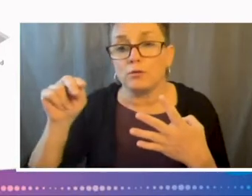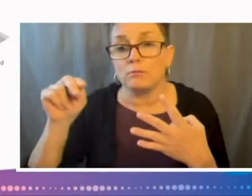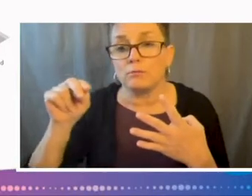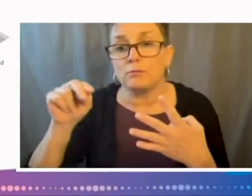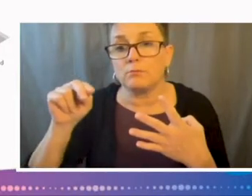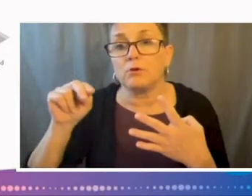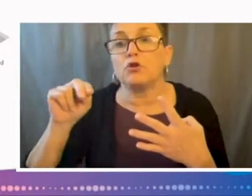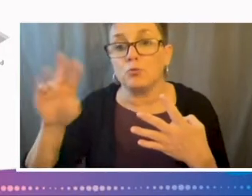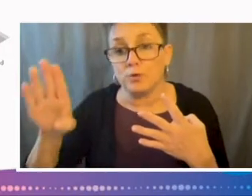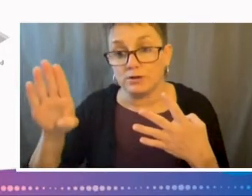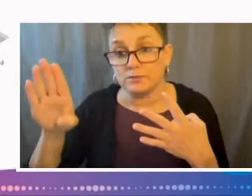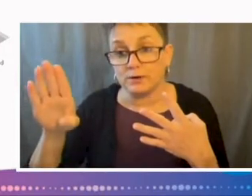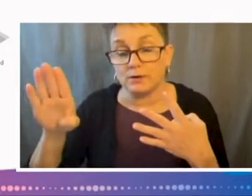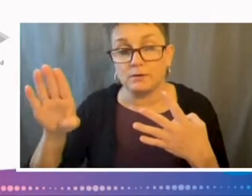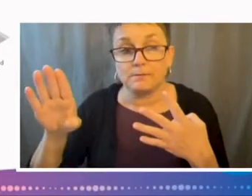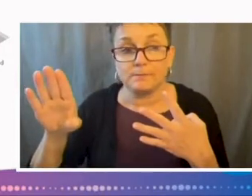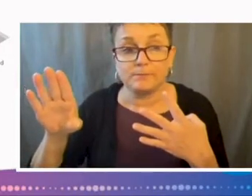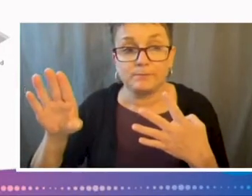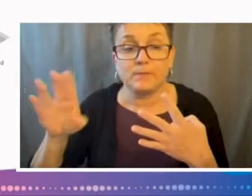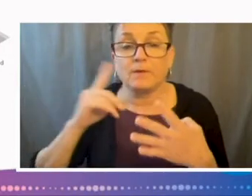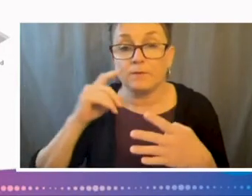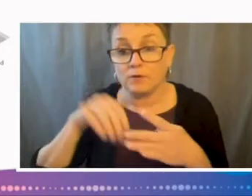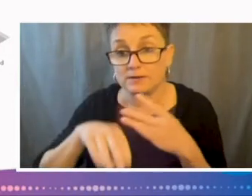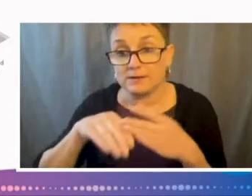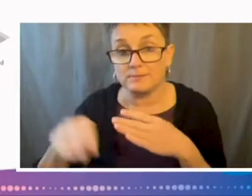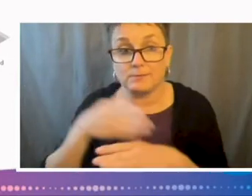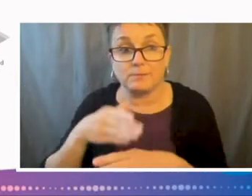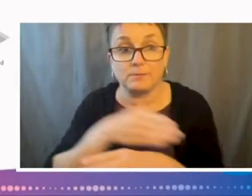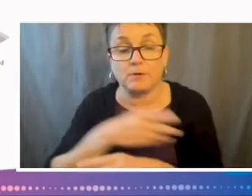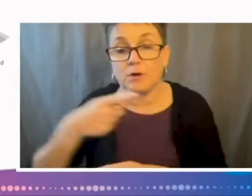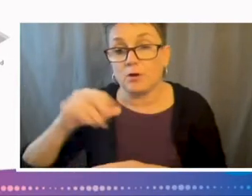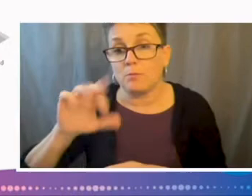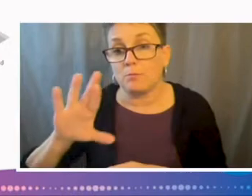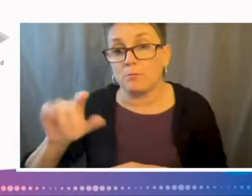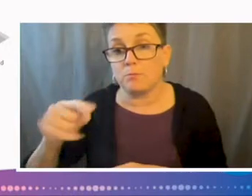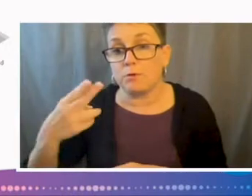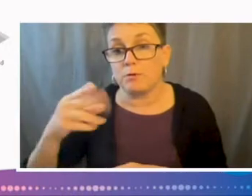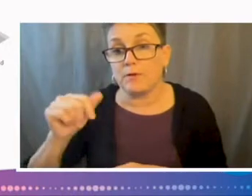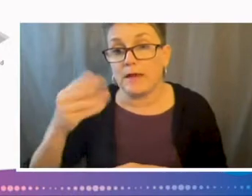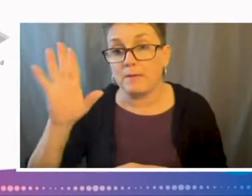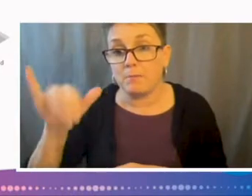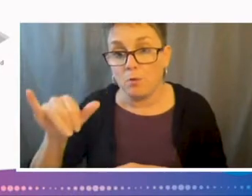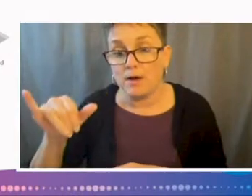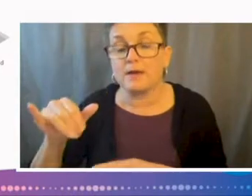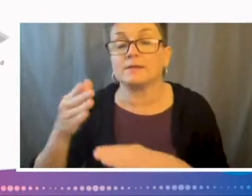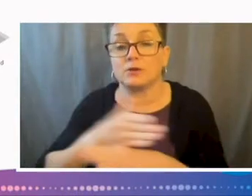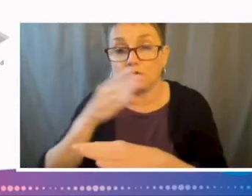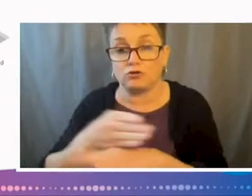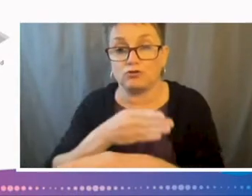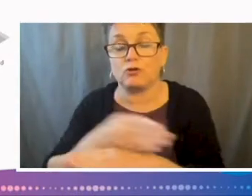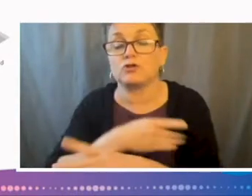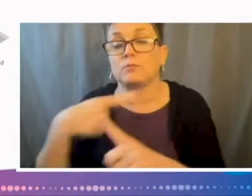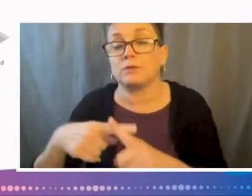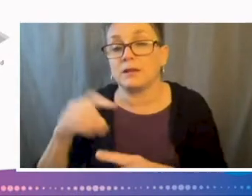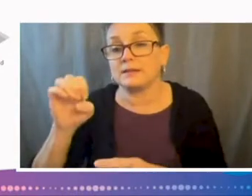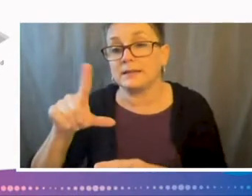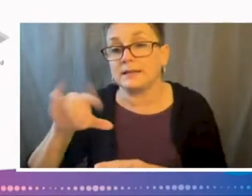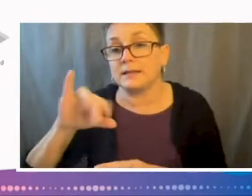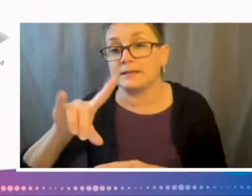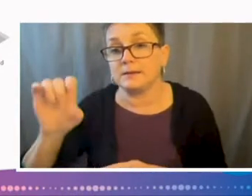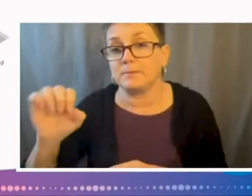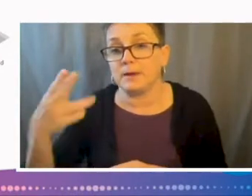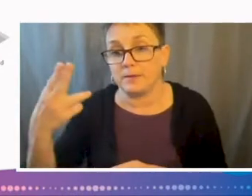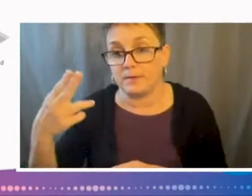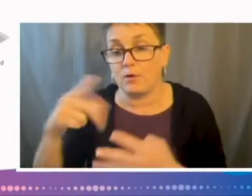New Brunswick, which we are doing some accessibility. Perth Amboy is under construction, as well as Elizabeth. In addition, we have Trenton Transit Center,